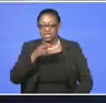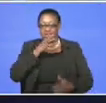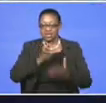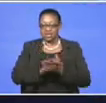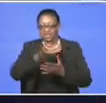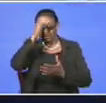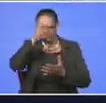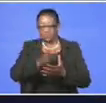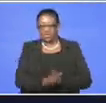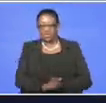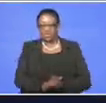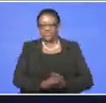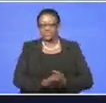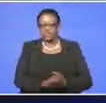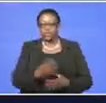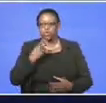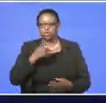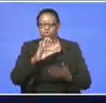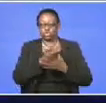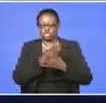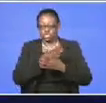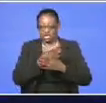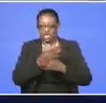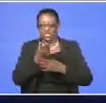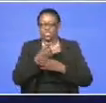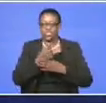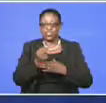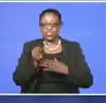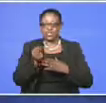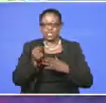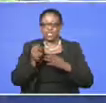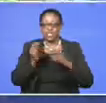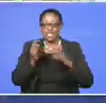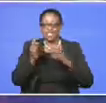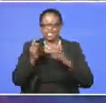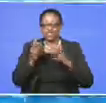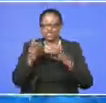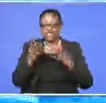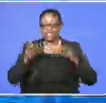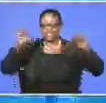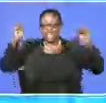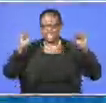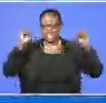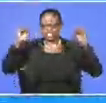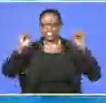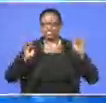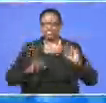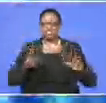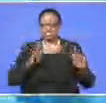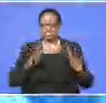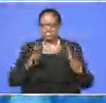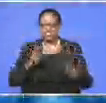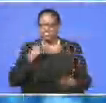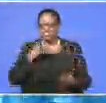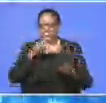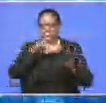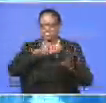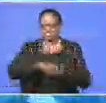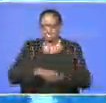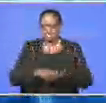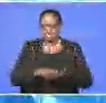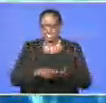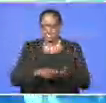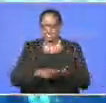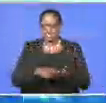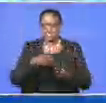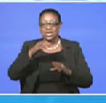artist Fayanne Lyons, who shared the stage, spoke about the energy of the crowd. But when you stand on a stage in a country